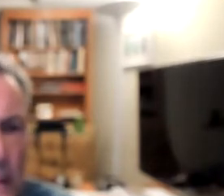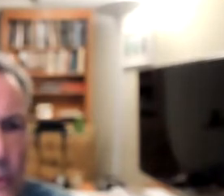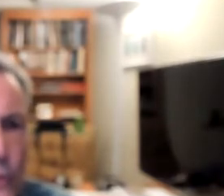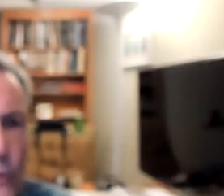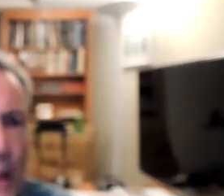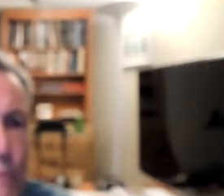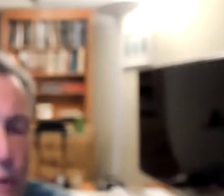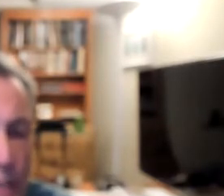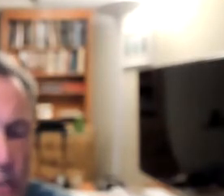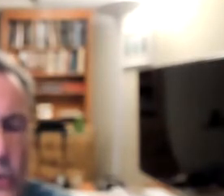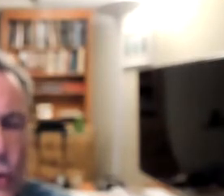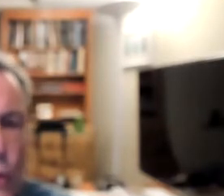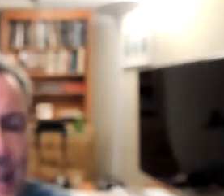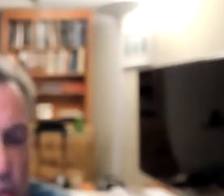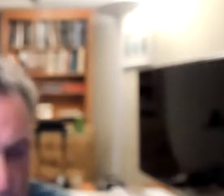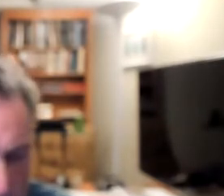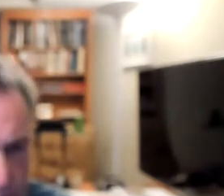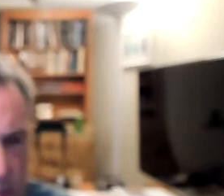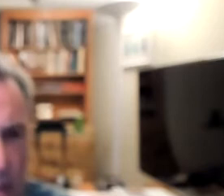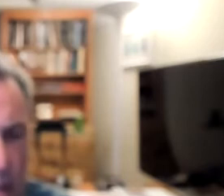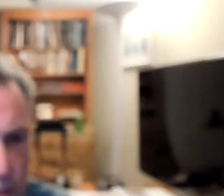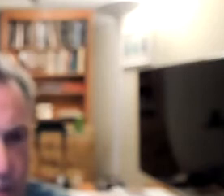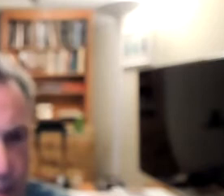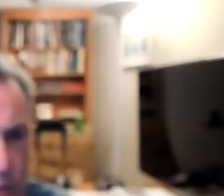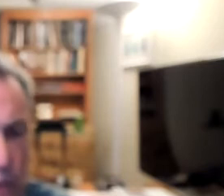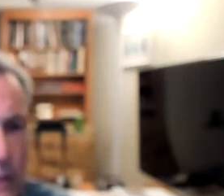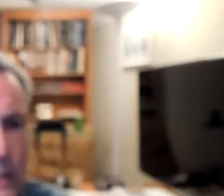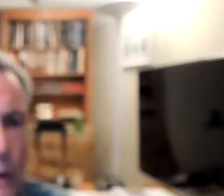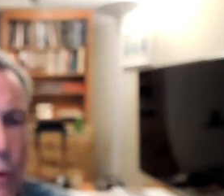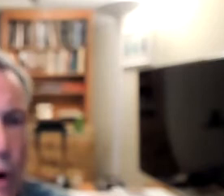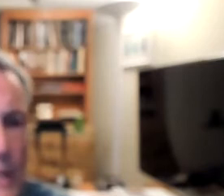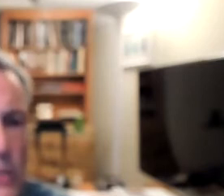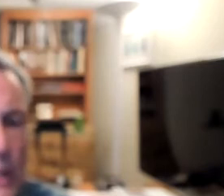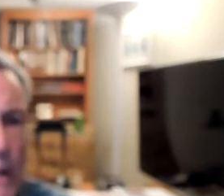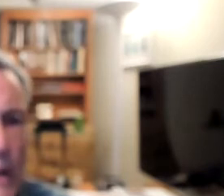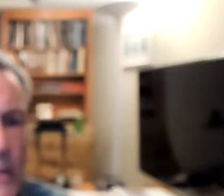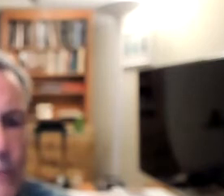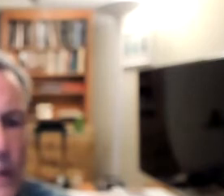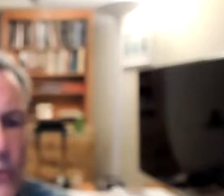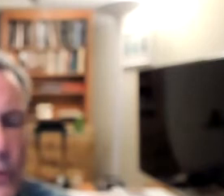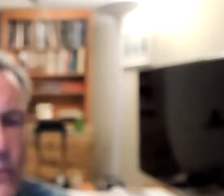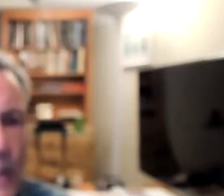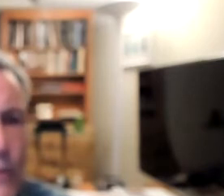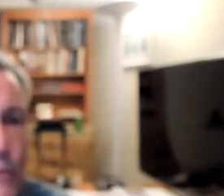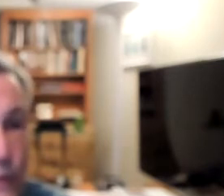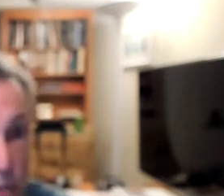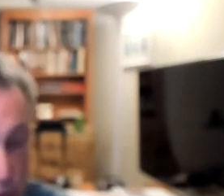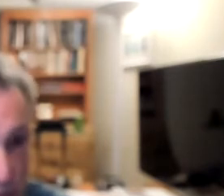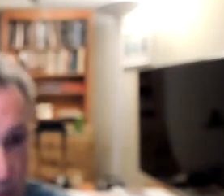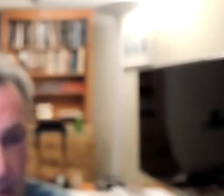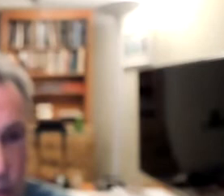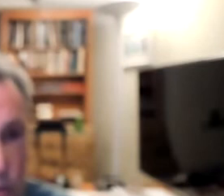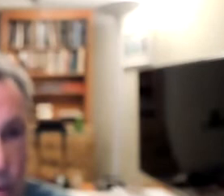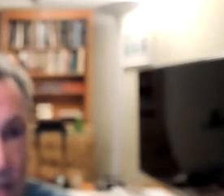that people's favorite director on things that they were watching on Netflix was David